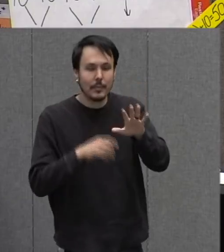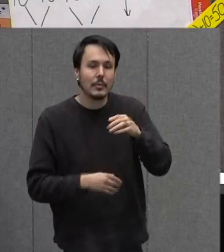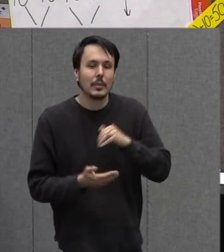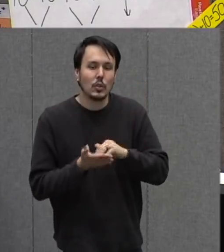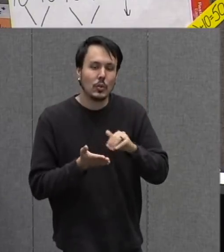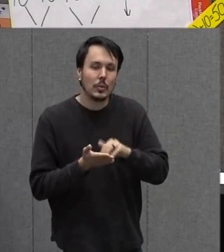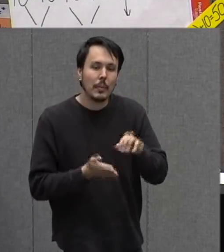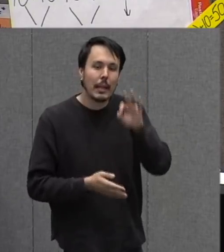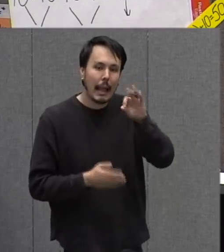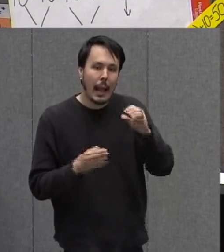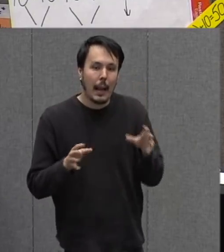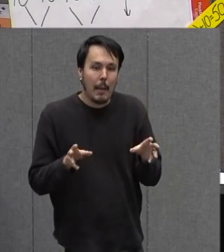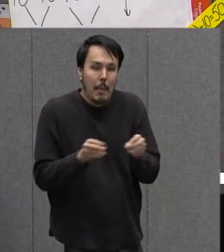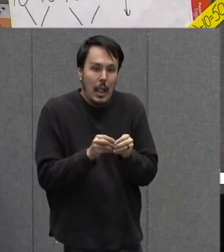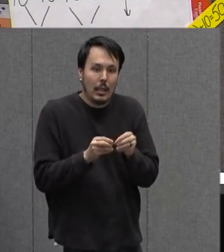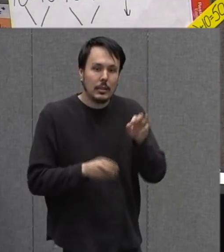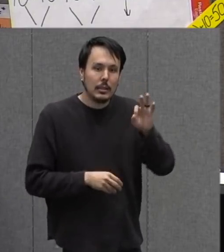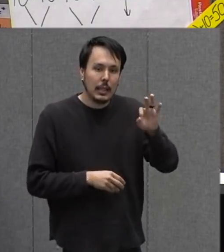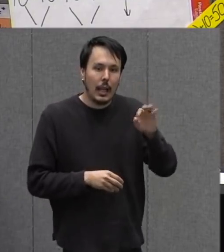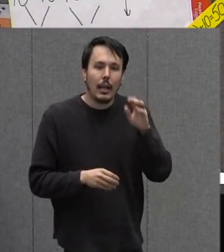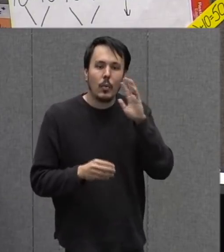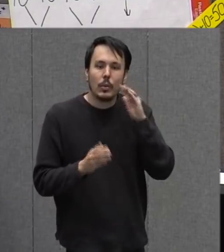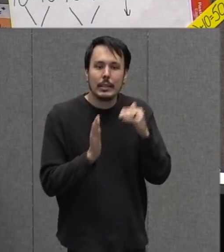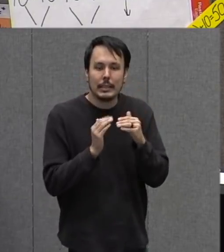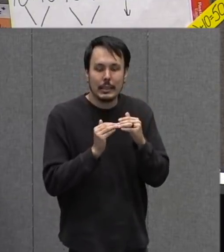9 makes